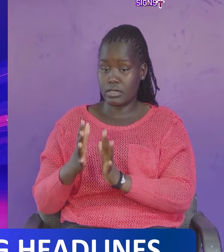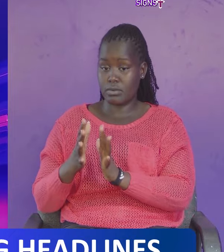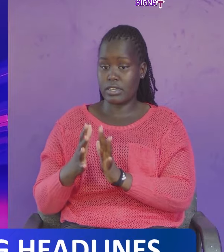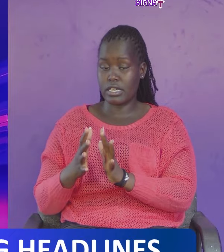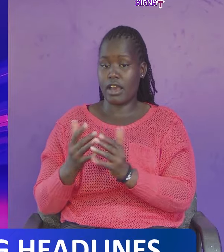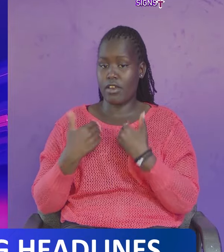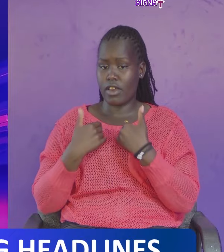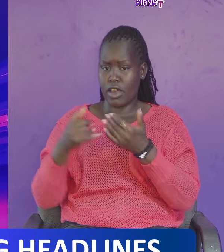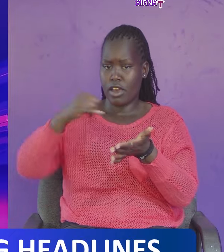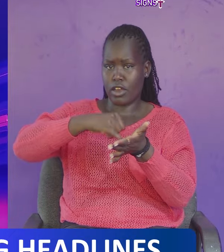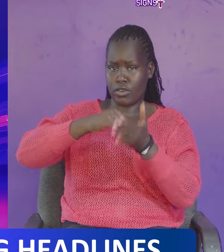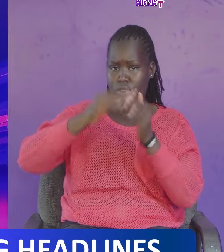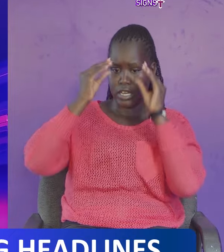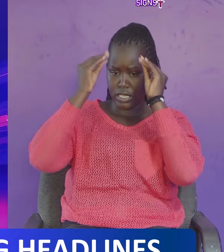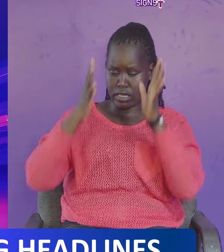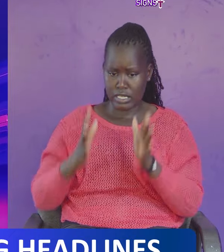include students,